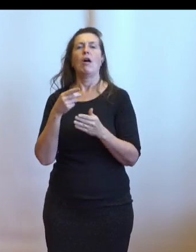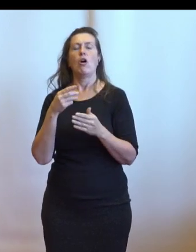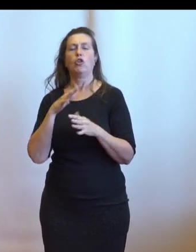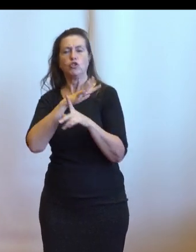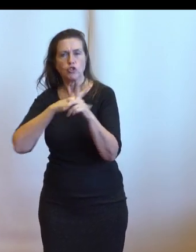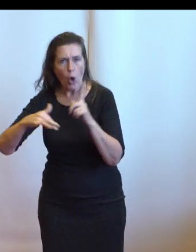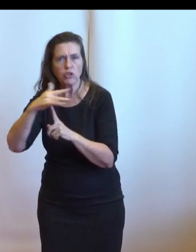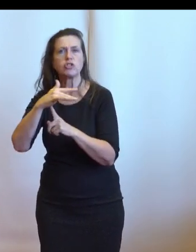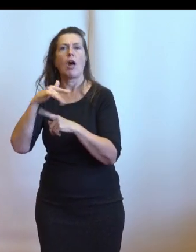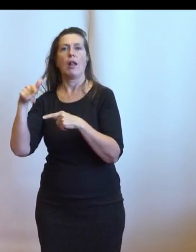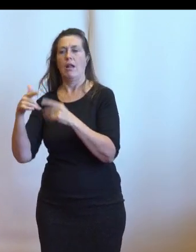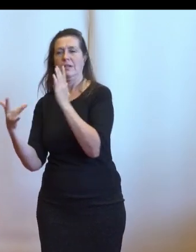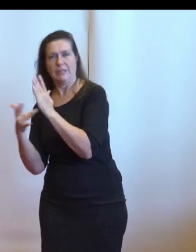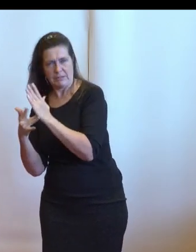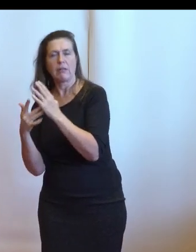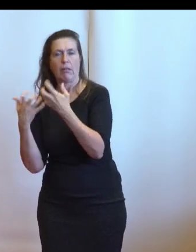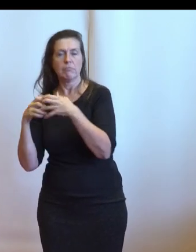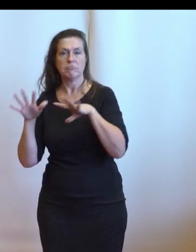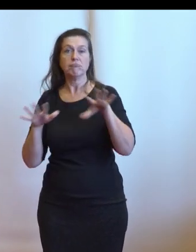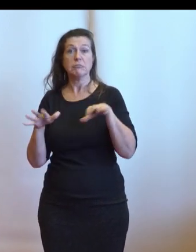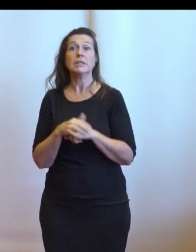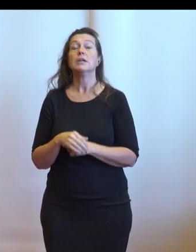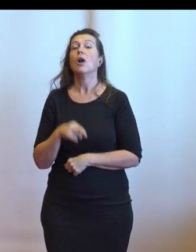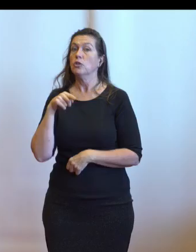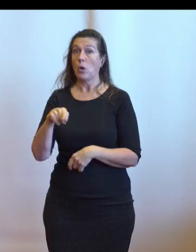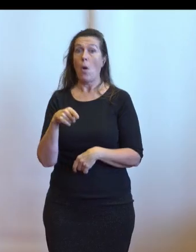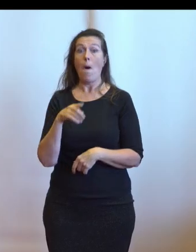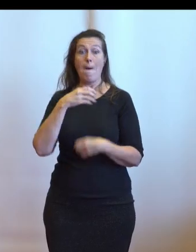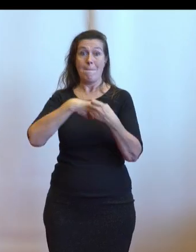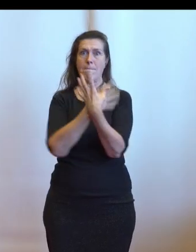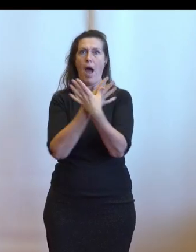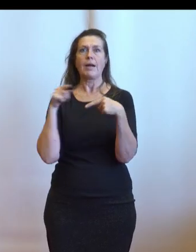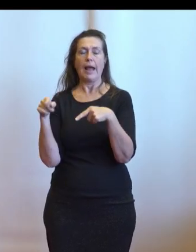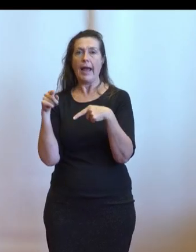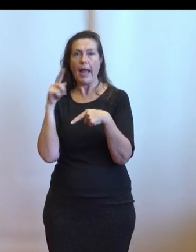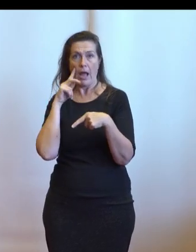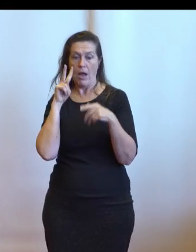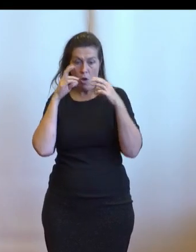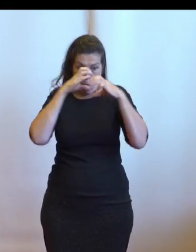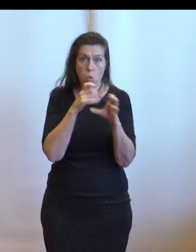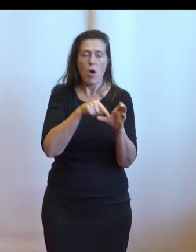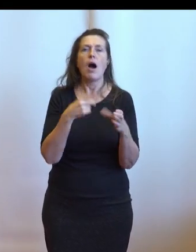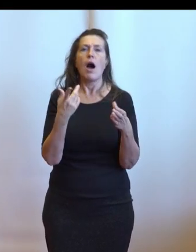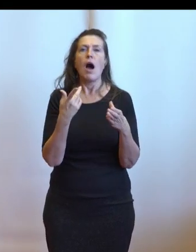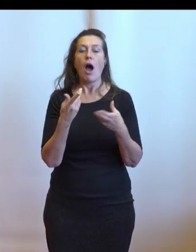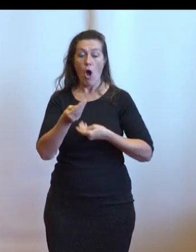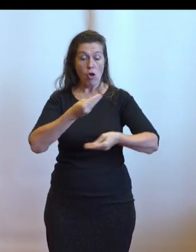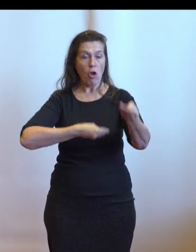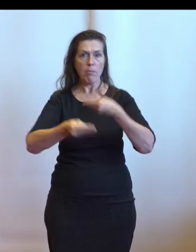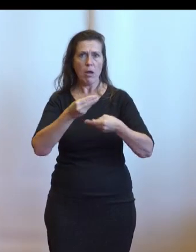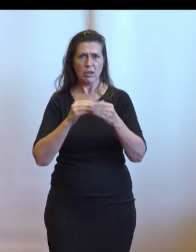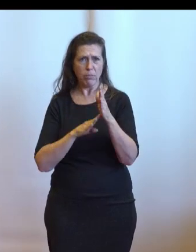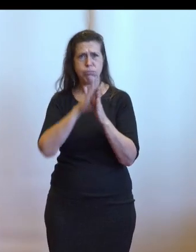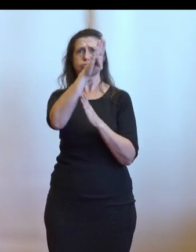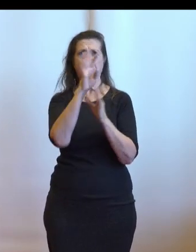things to focus on. But at Barclays, we focus very significantly on the commercial benefits that come from delivering accessible products